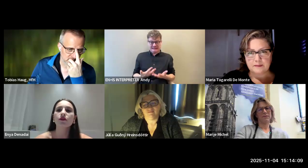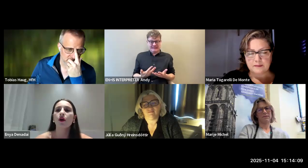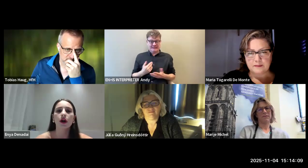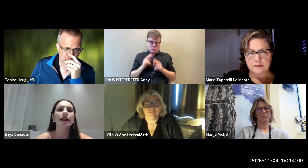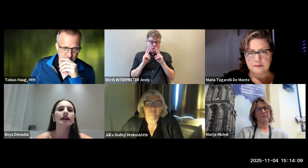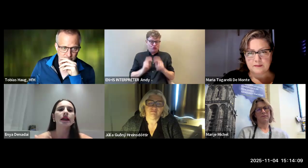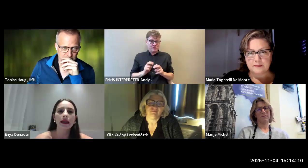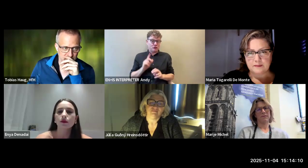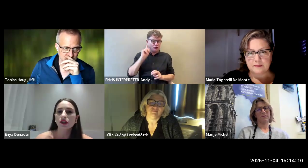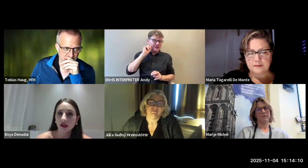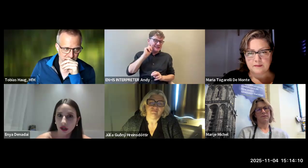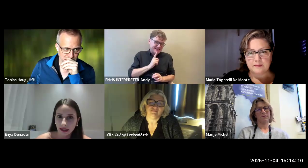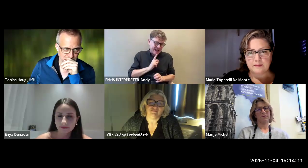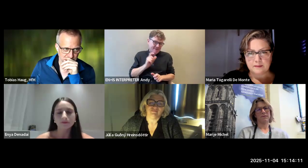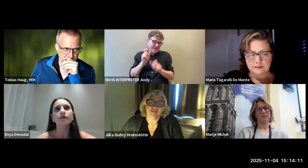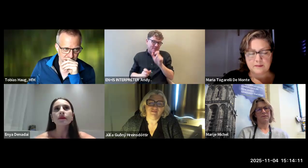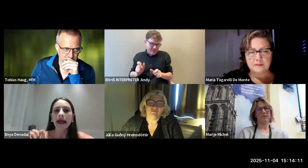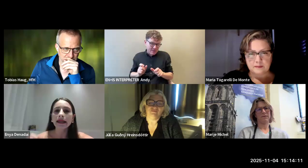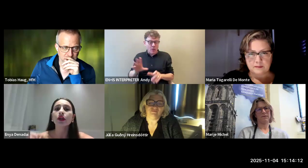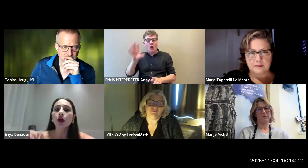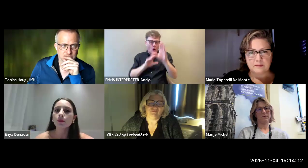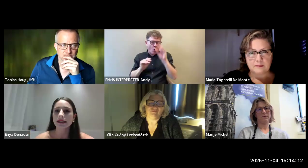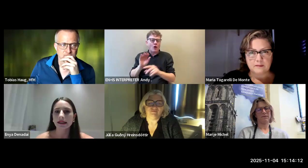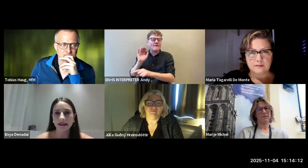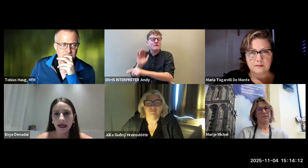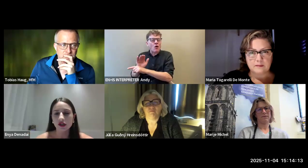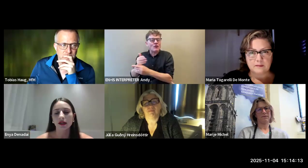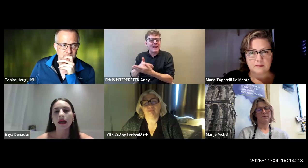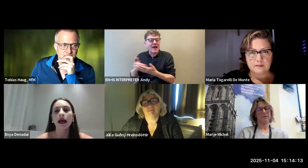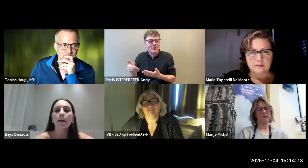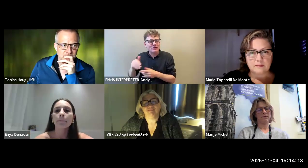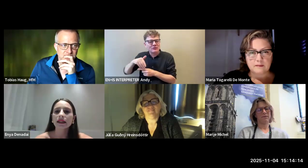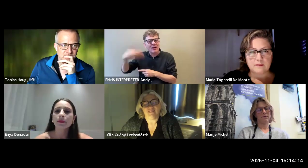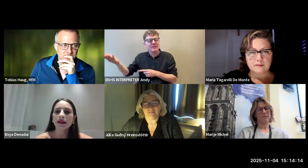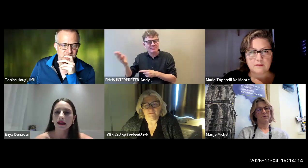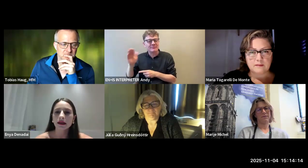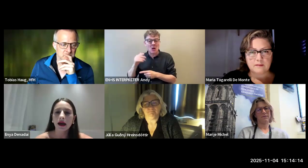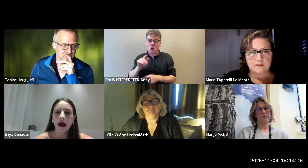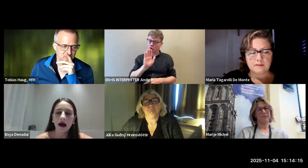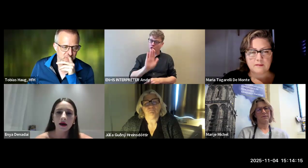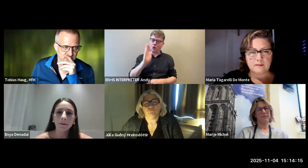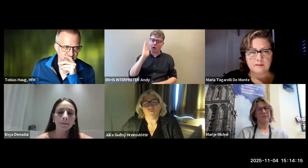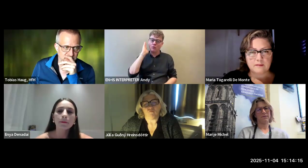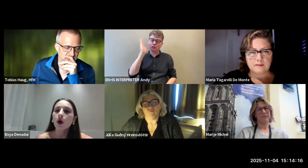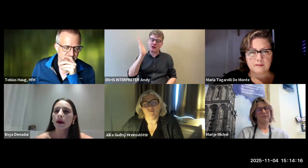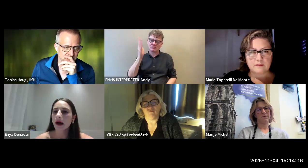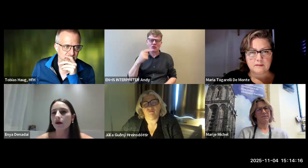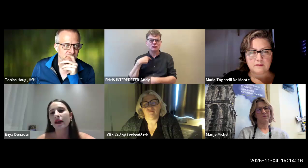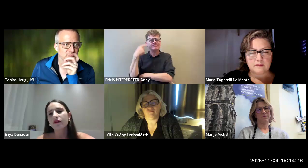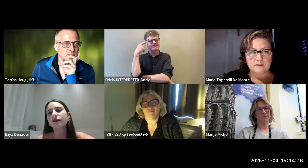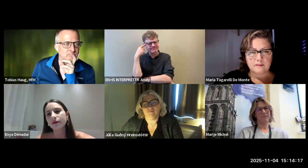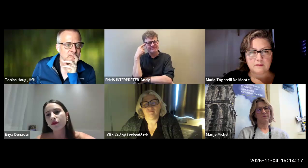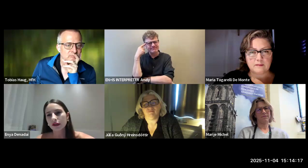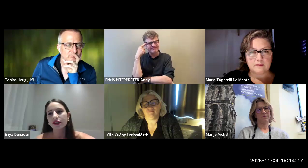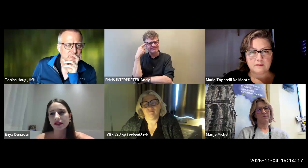people and foreign language learning. And your presentation made me think more